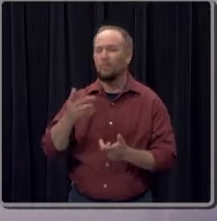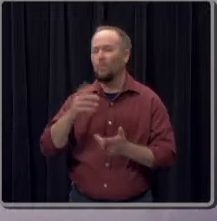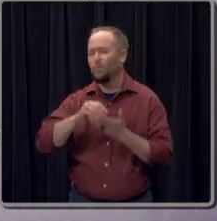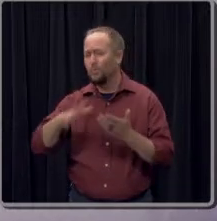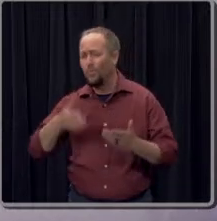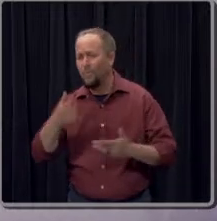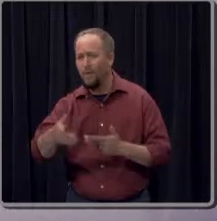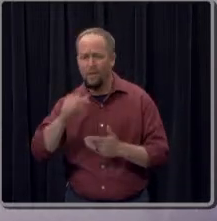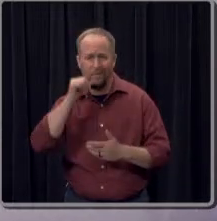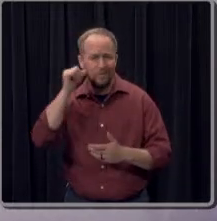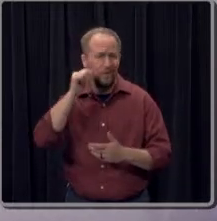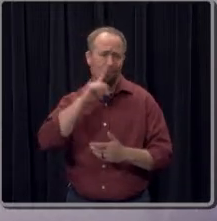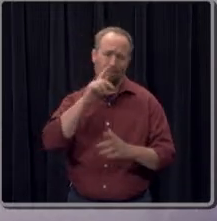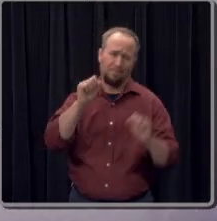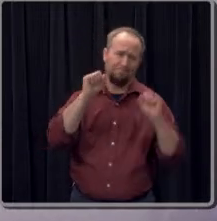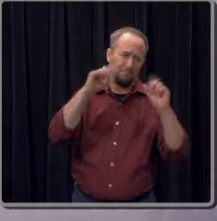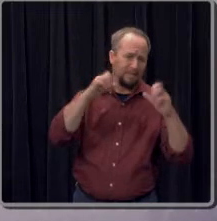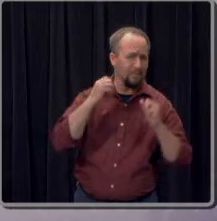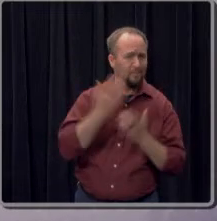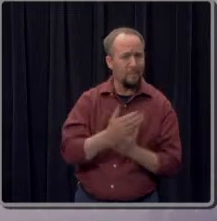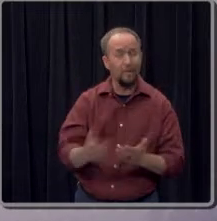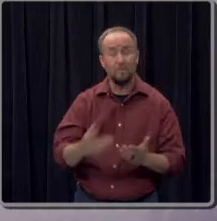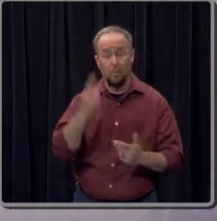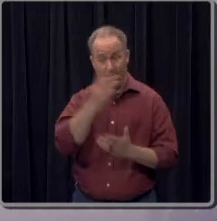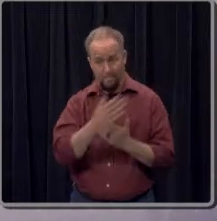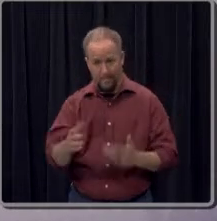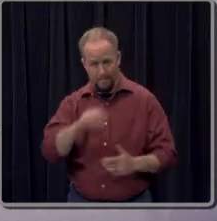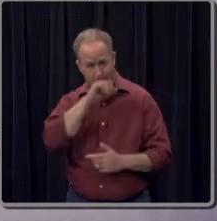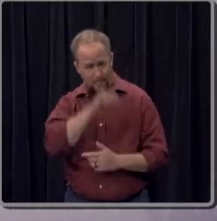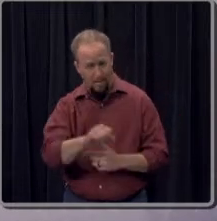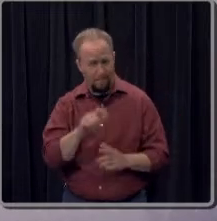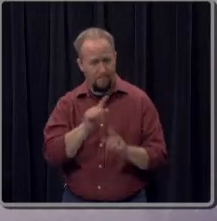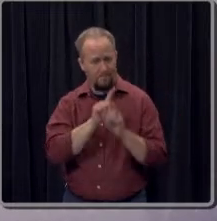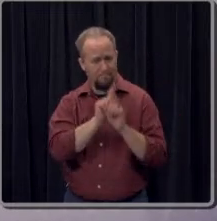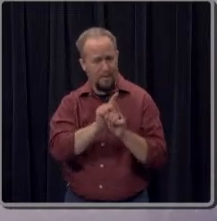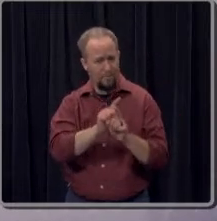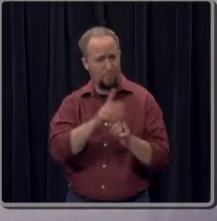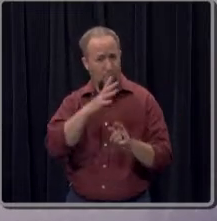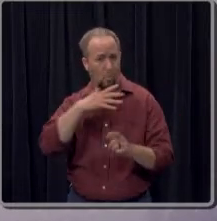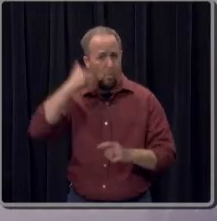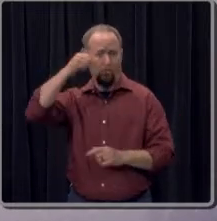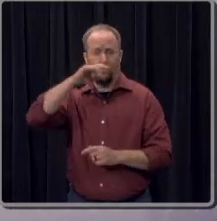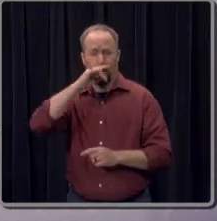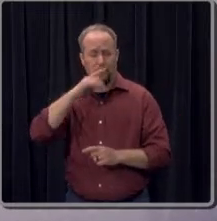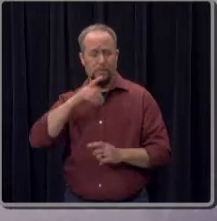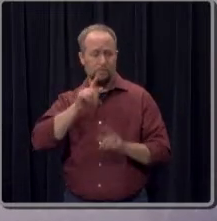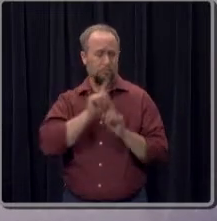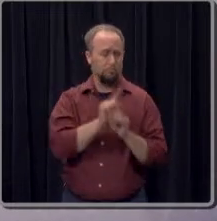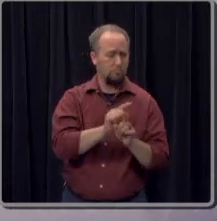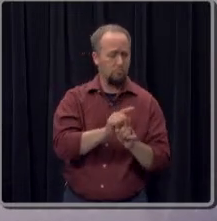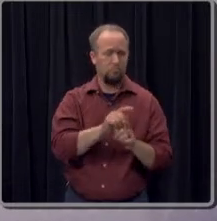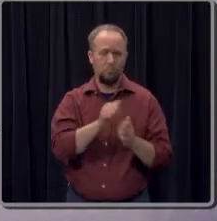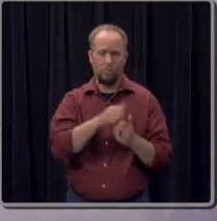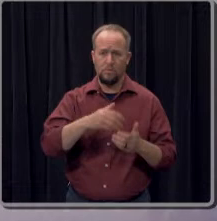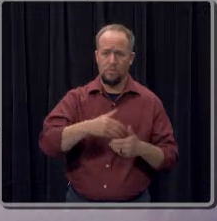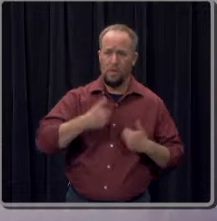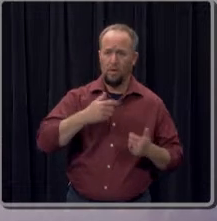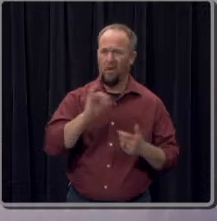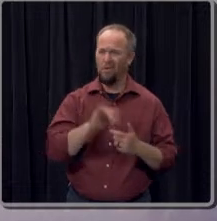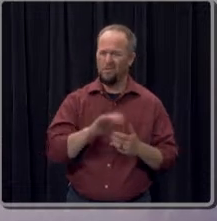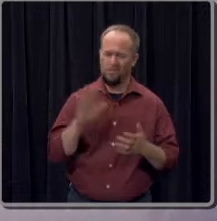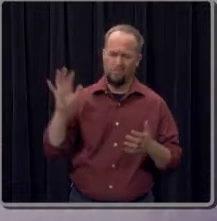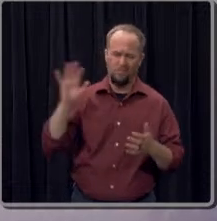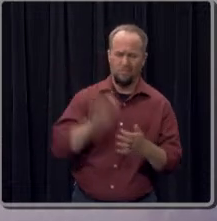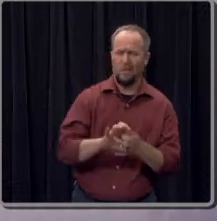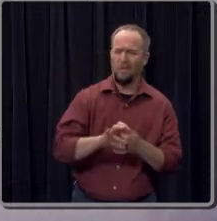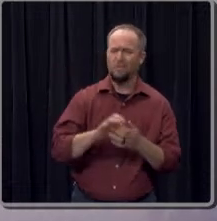just doing an amazing thing. But one of the things I love is the mentorship of our other older kids, but also the connection kids are making to kids at